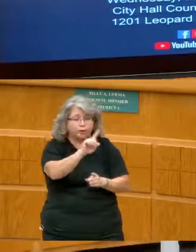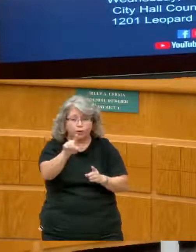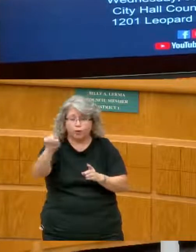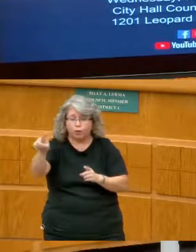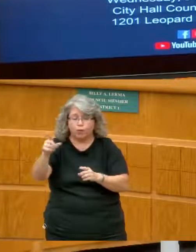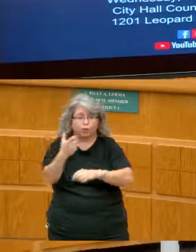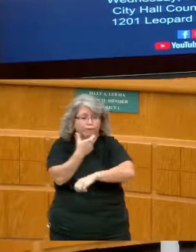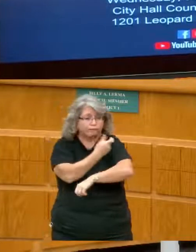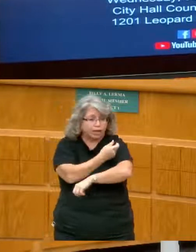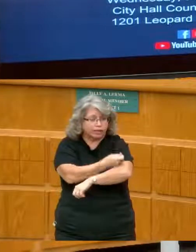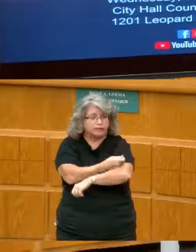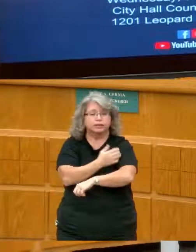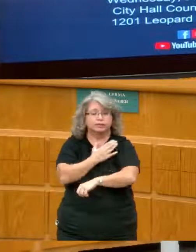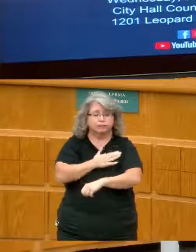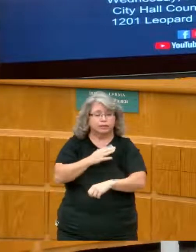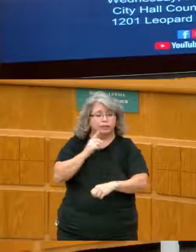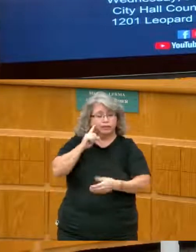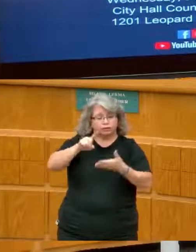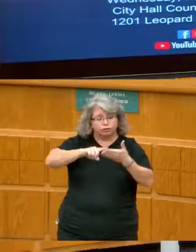visit